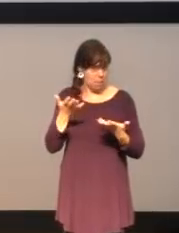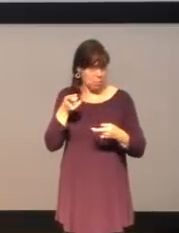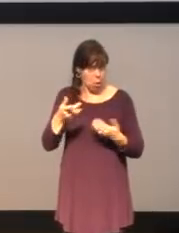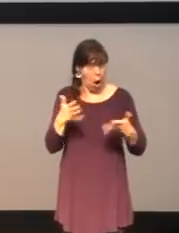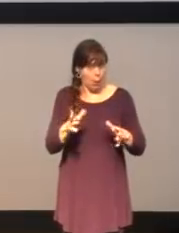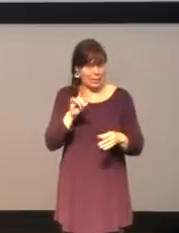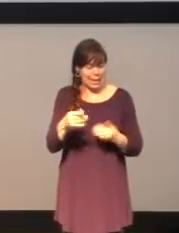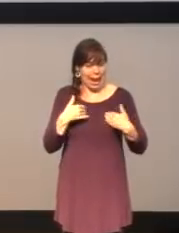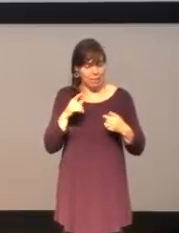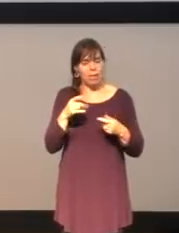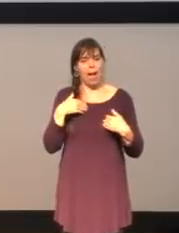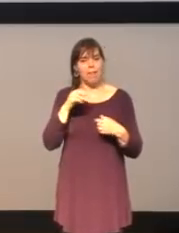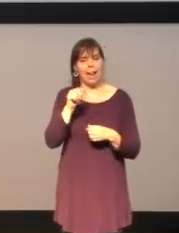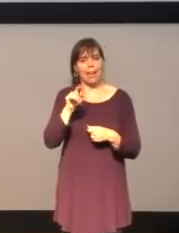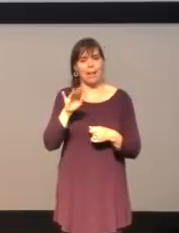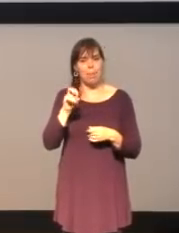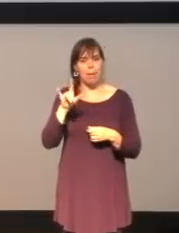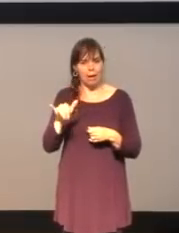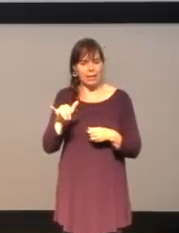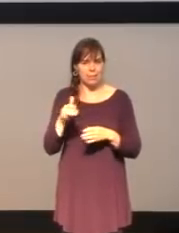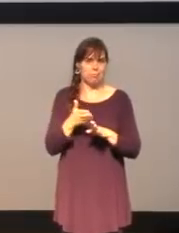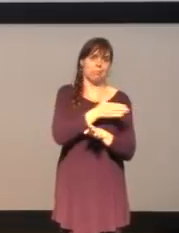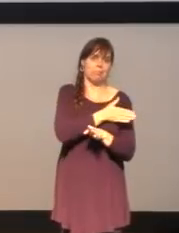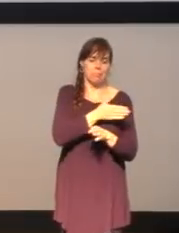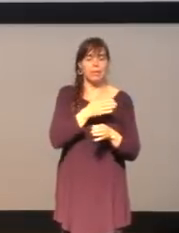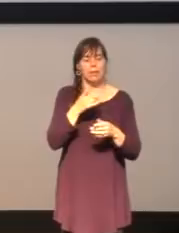therefore suggests that they had COVID at that time.